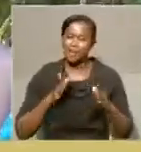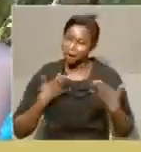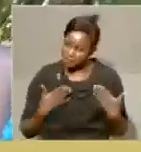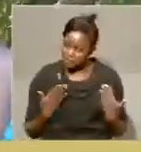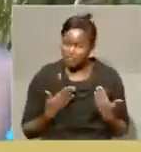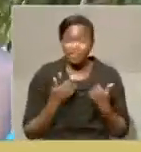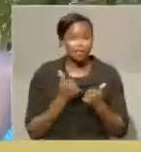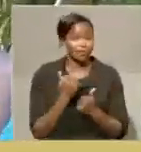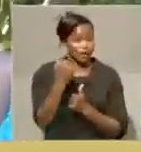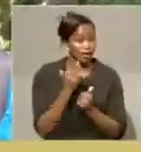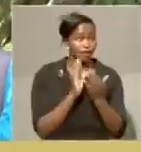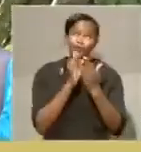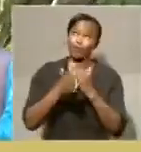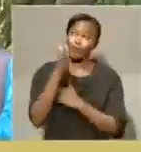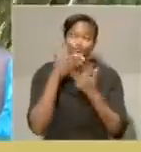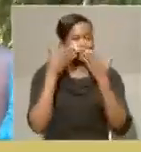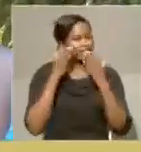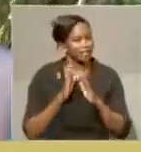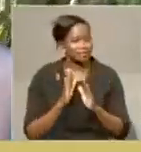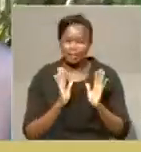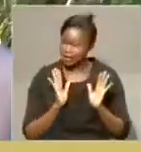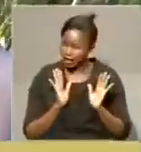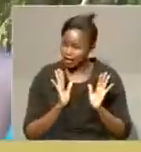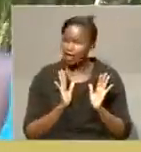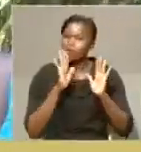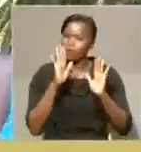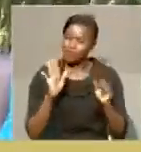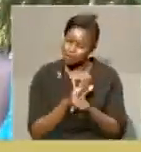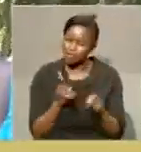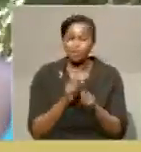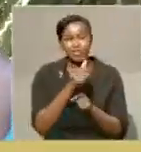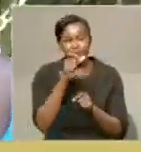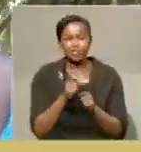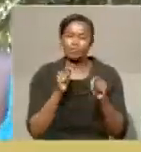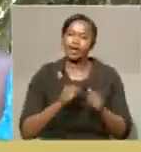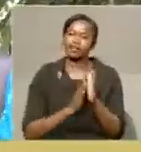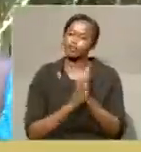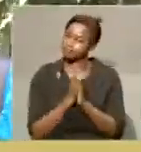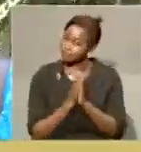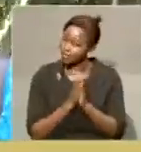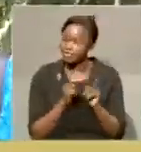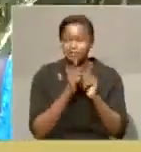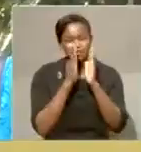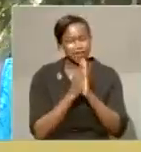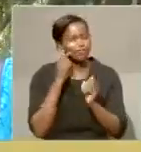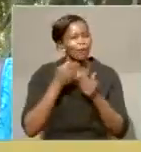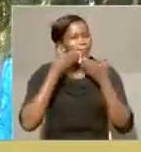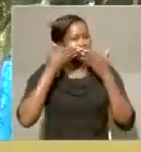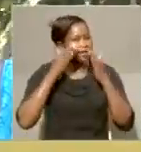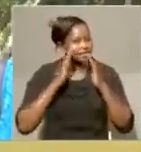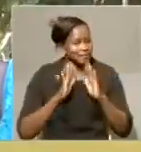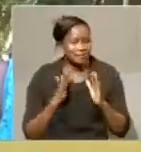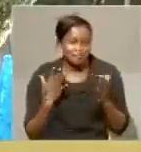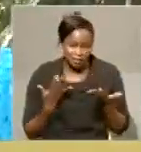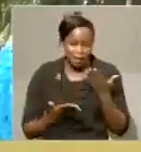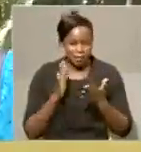Coming before God for a blessing is really one thing that everyone should look out for. I pray for blessings. May